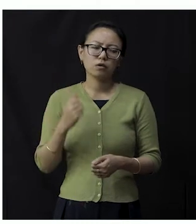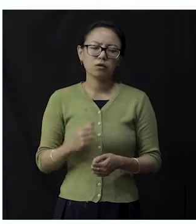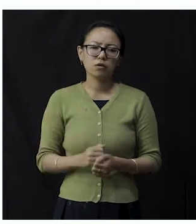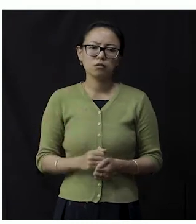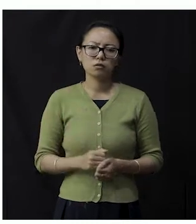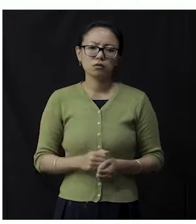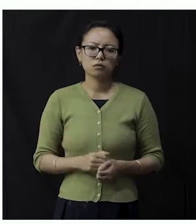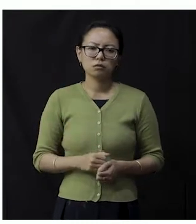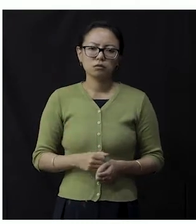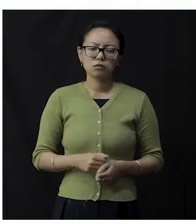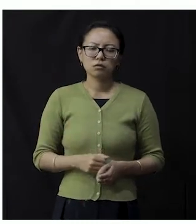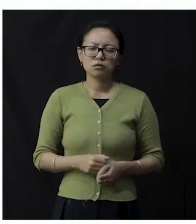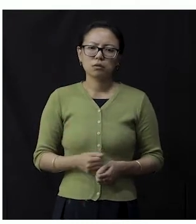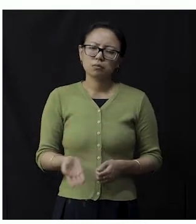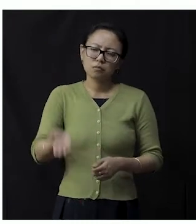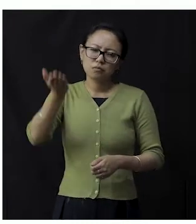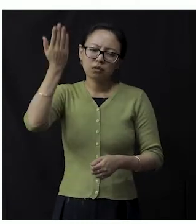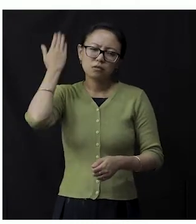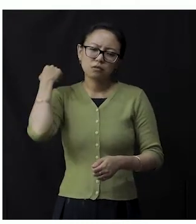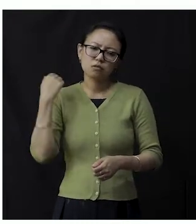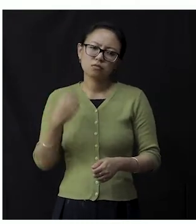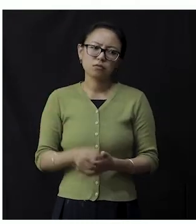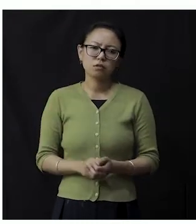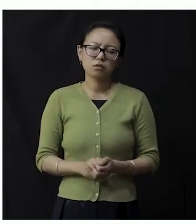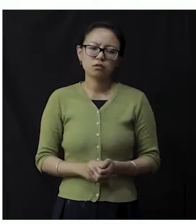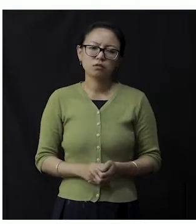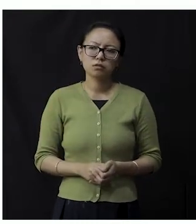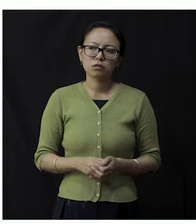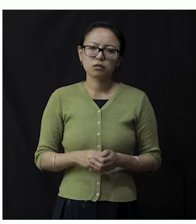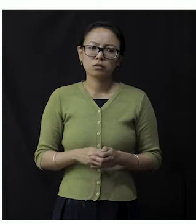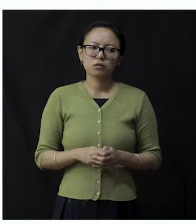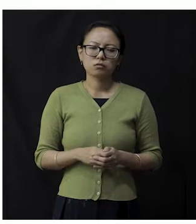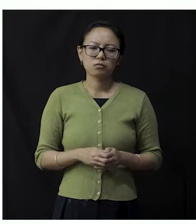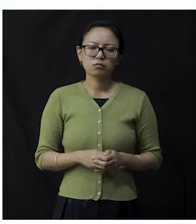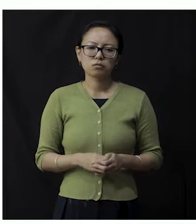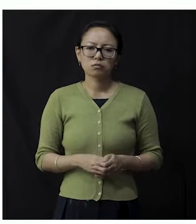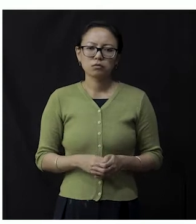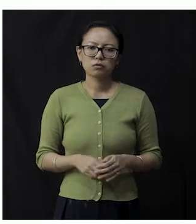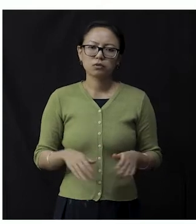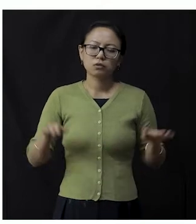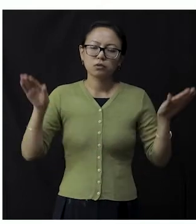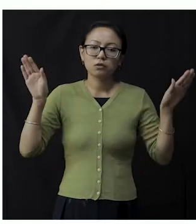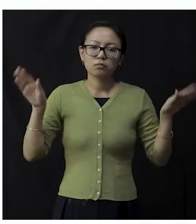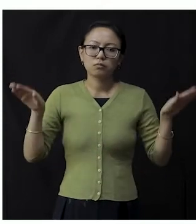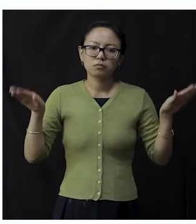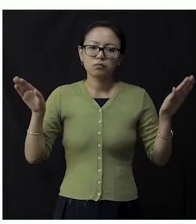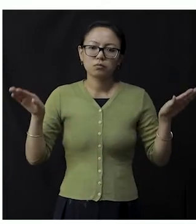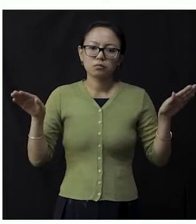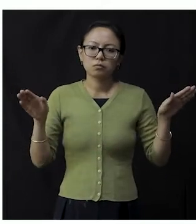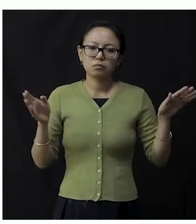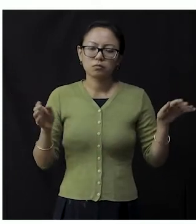many years ago, that was the time when the birds flew upside